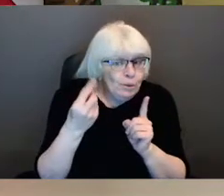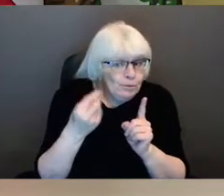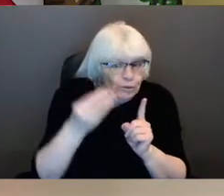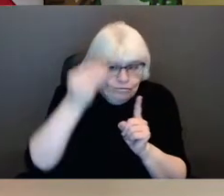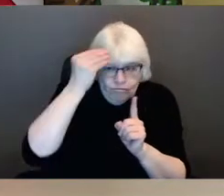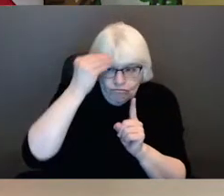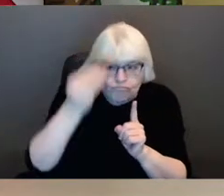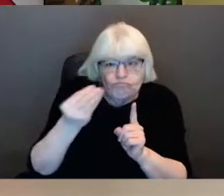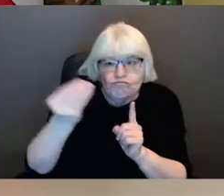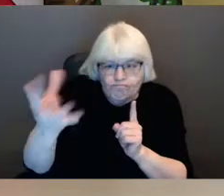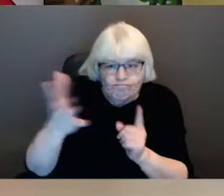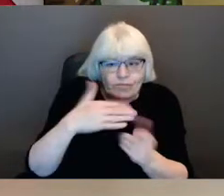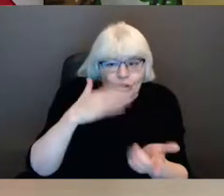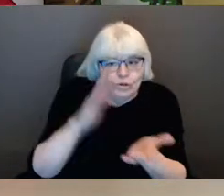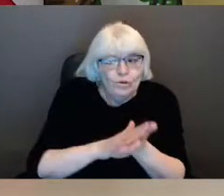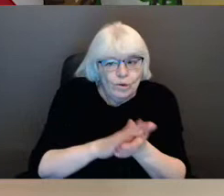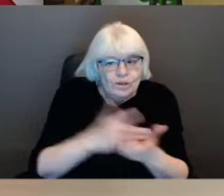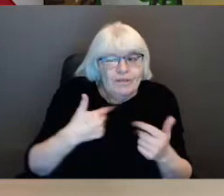they'll be